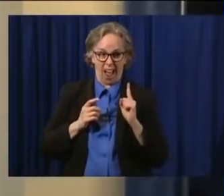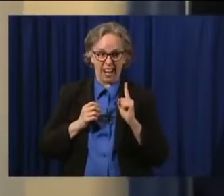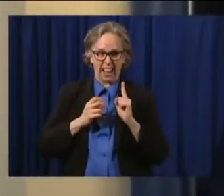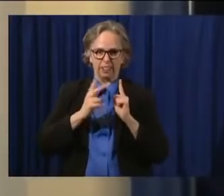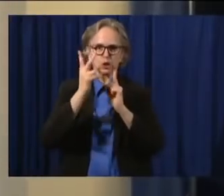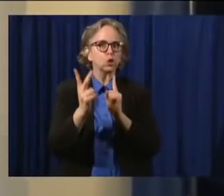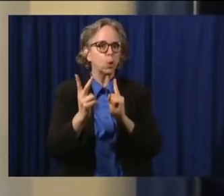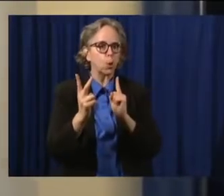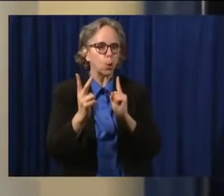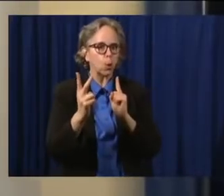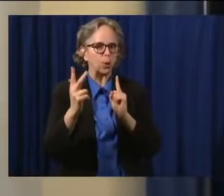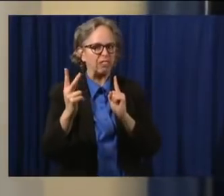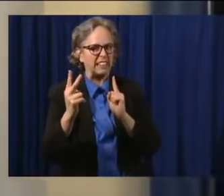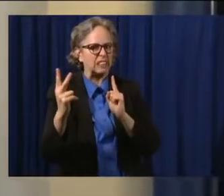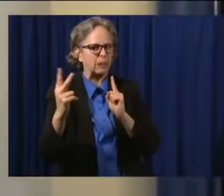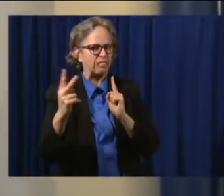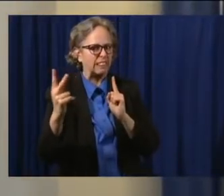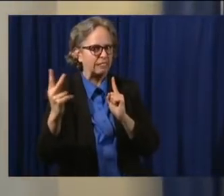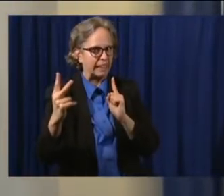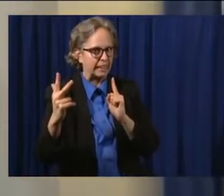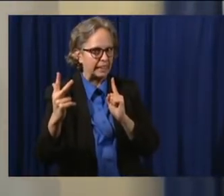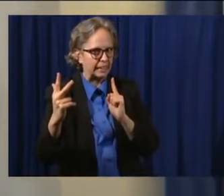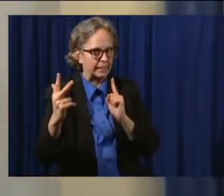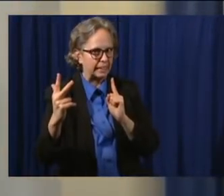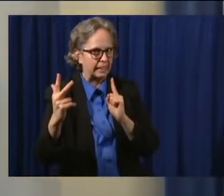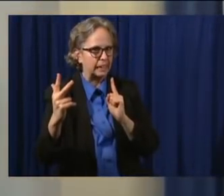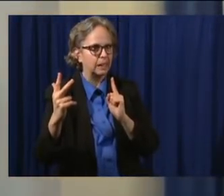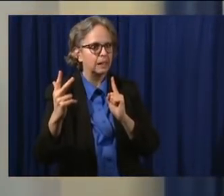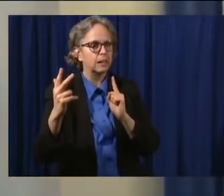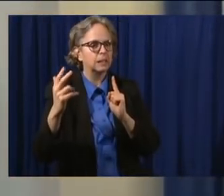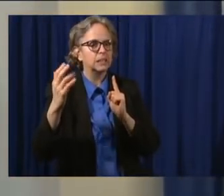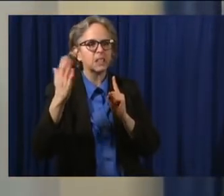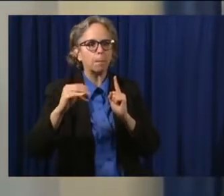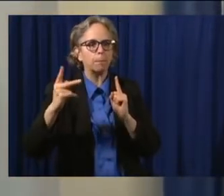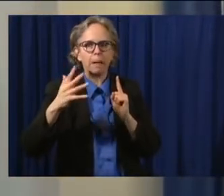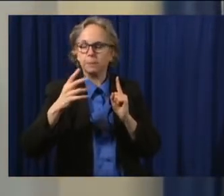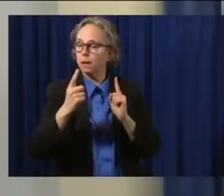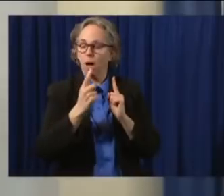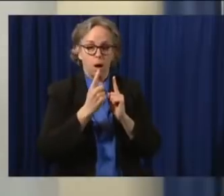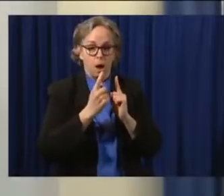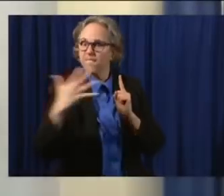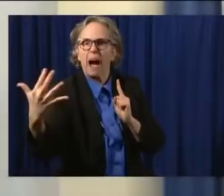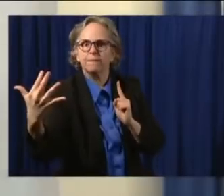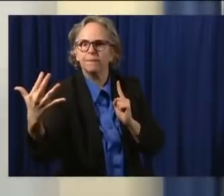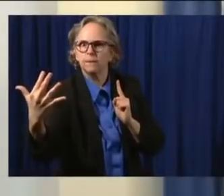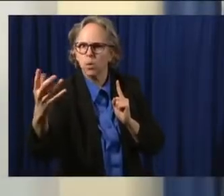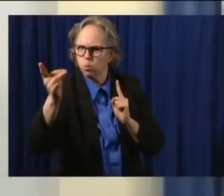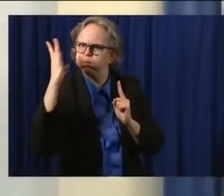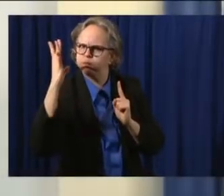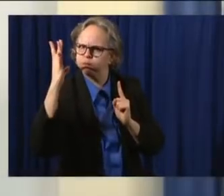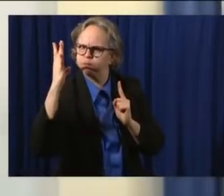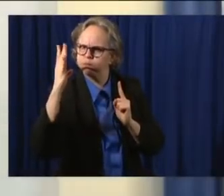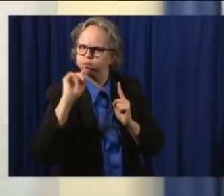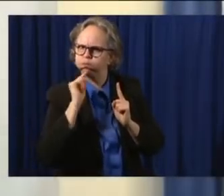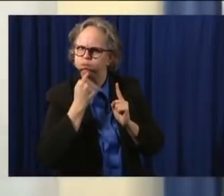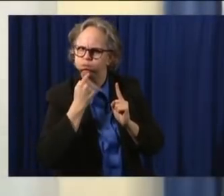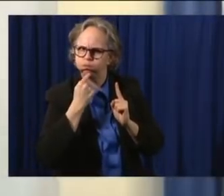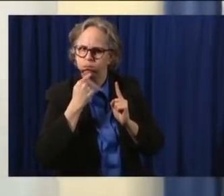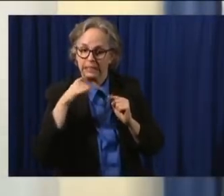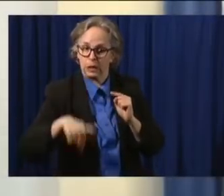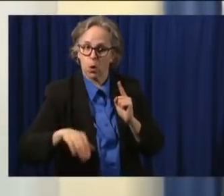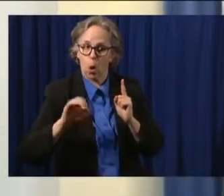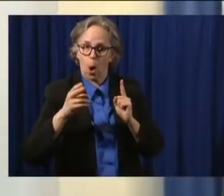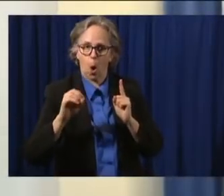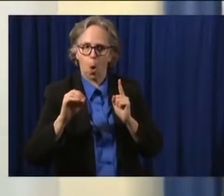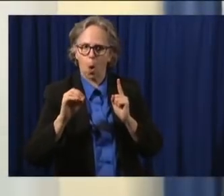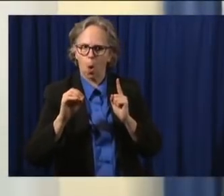to 3 people, as high as 5 people. In Ohio, since all the measures we took in our work together, we saw that get to